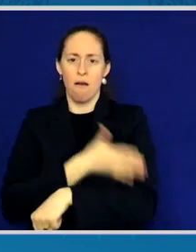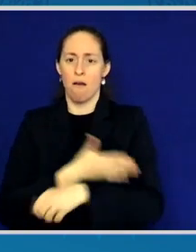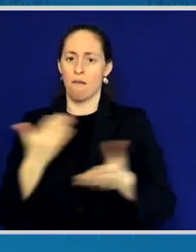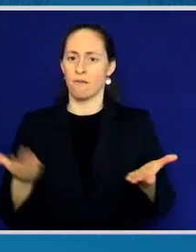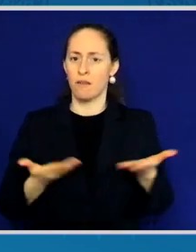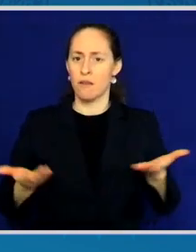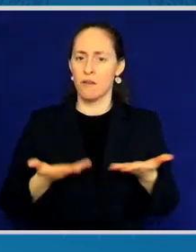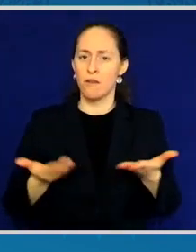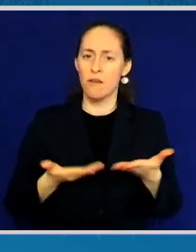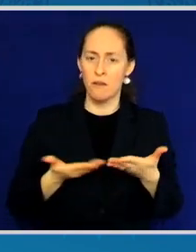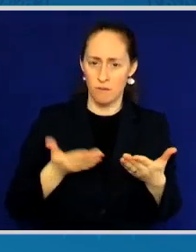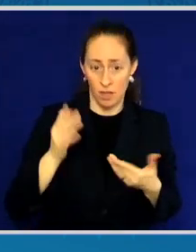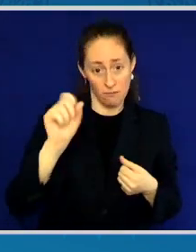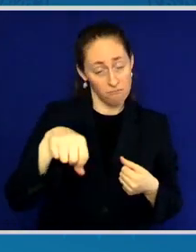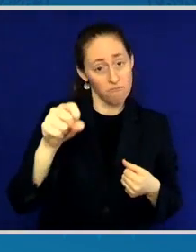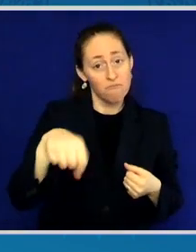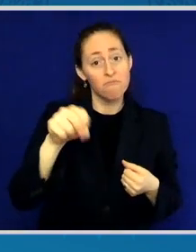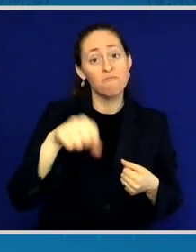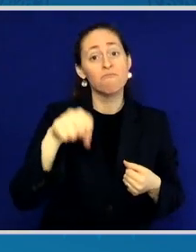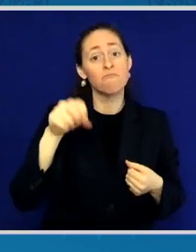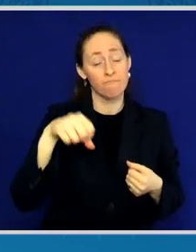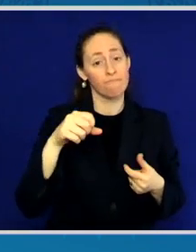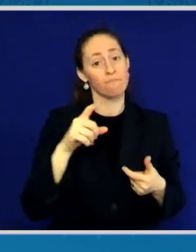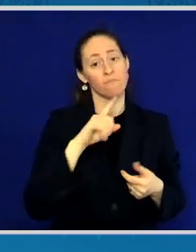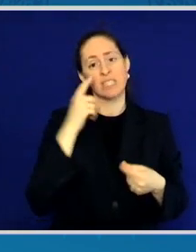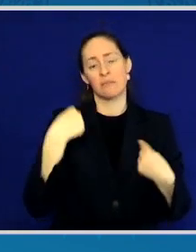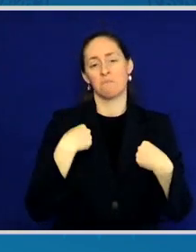The number of people we are blessed with some major